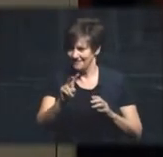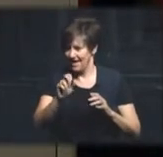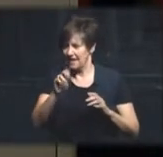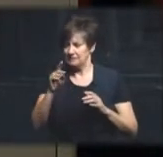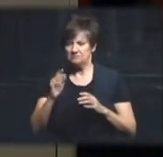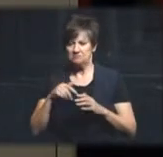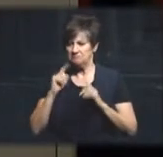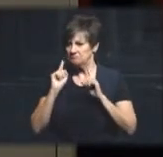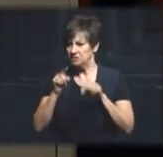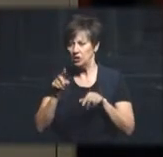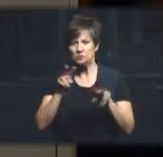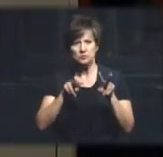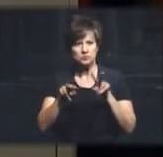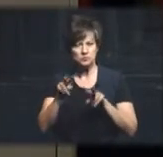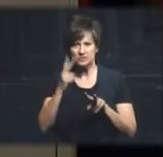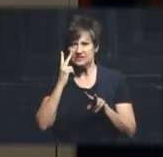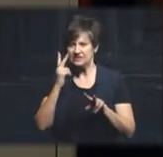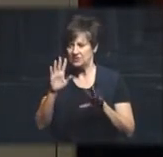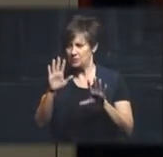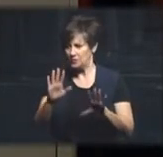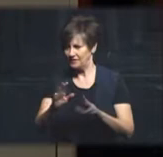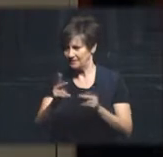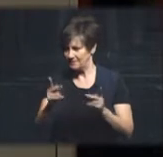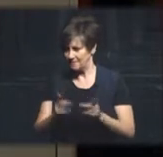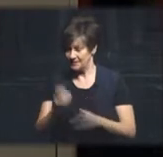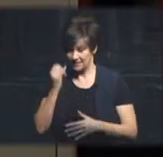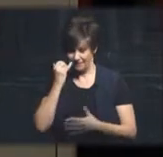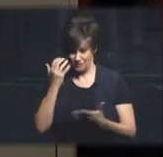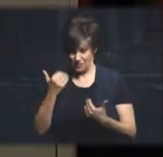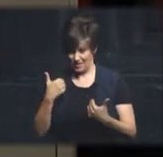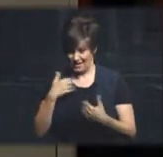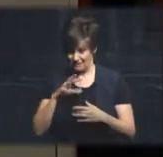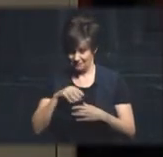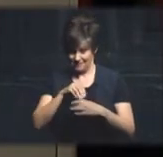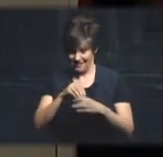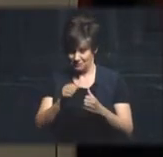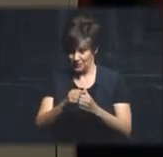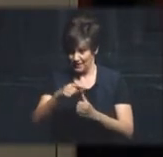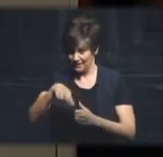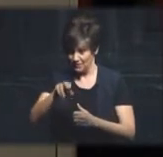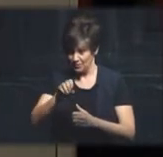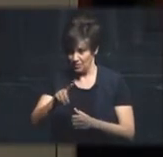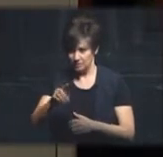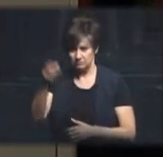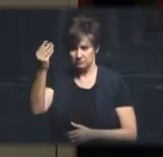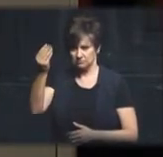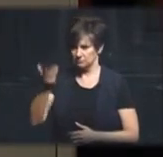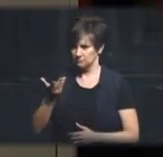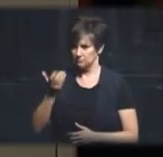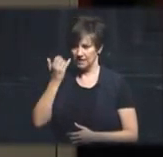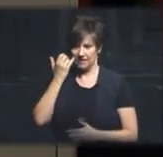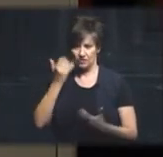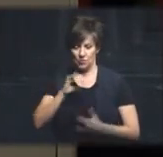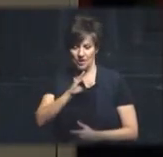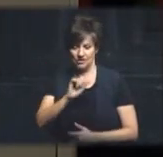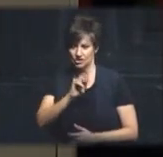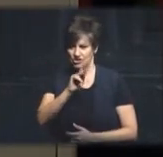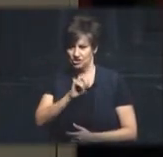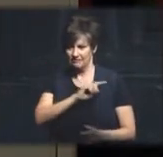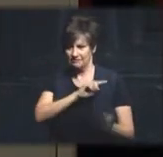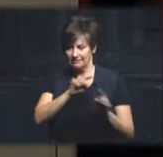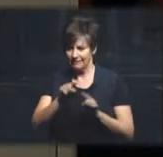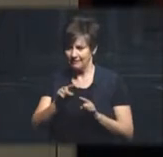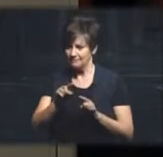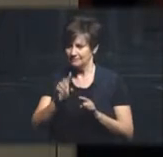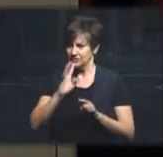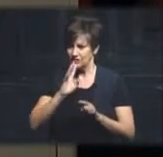have a chance. See this wonderful space. If you want to have some engagement with the quad, please let me know. If you'd like to have Jake come and speak to